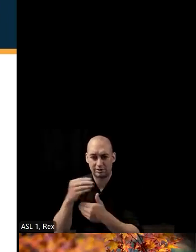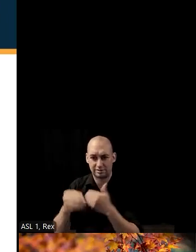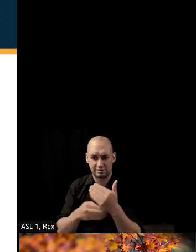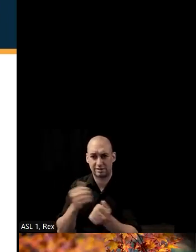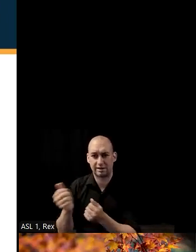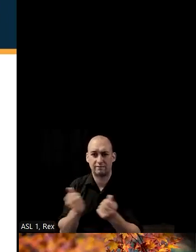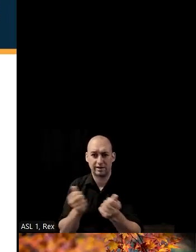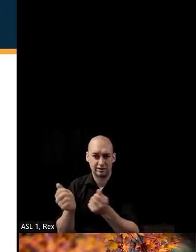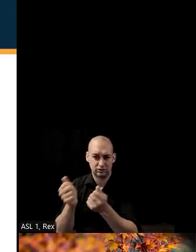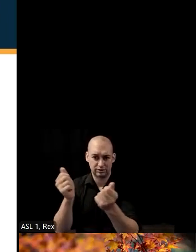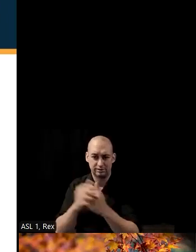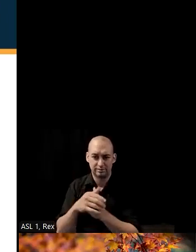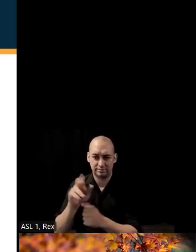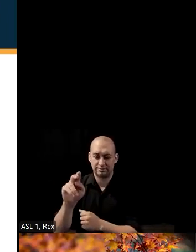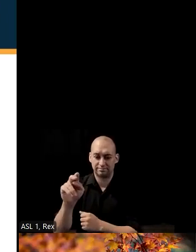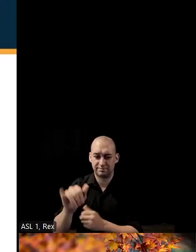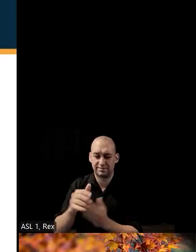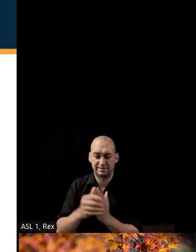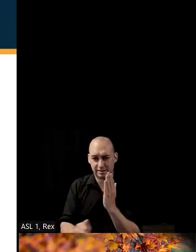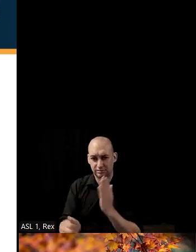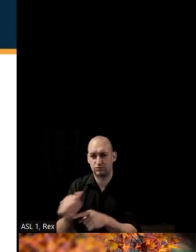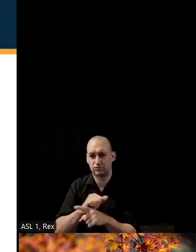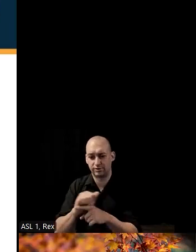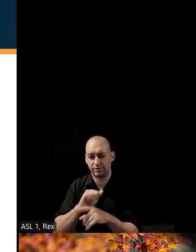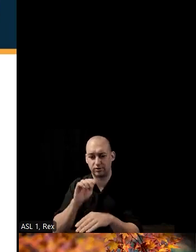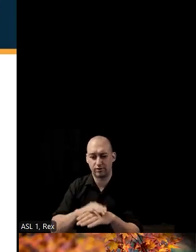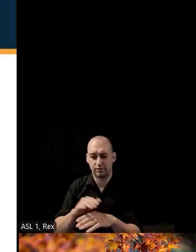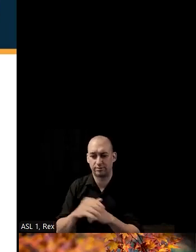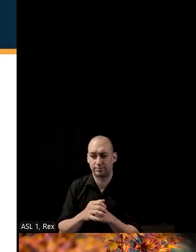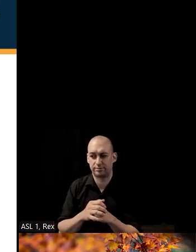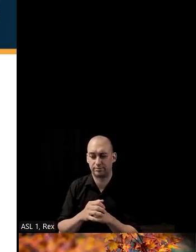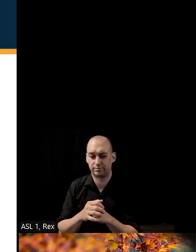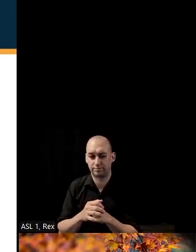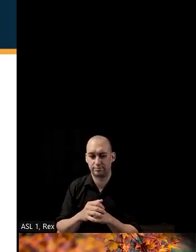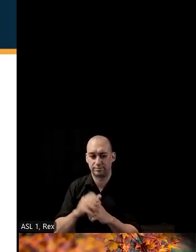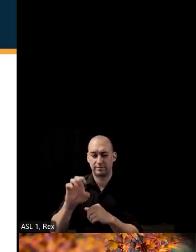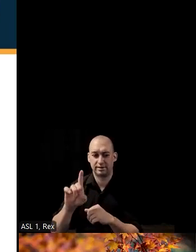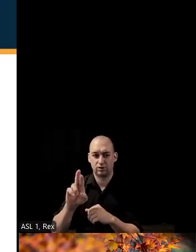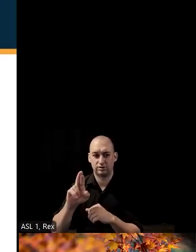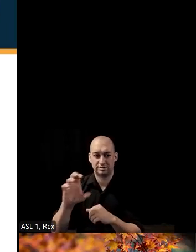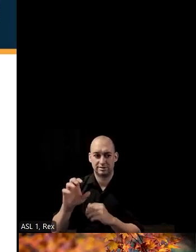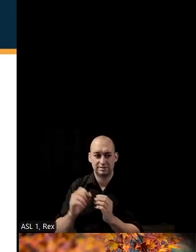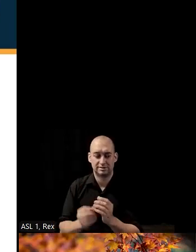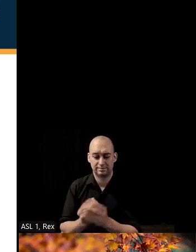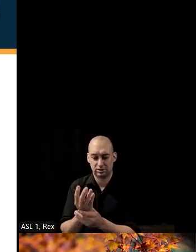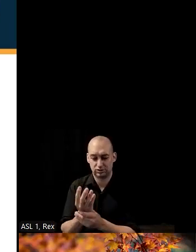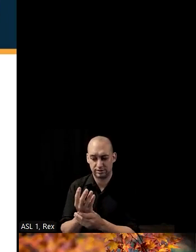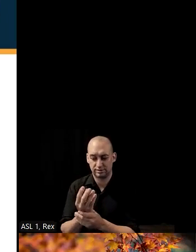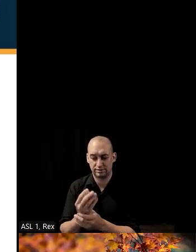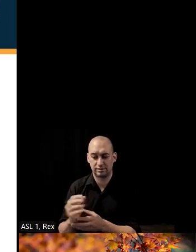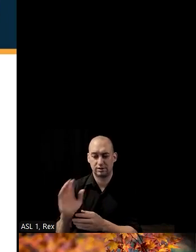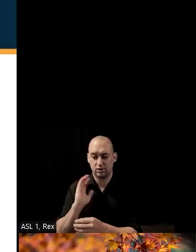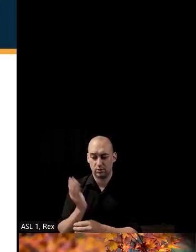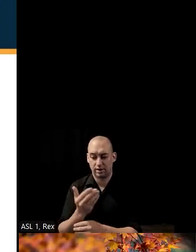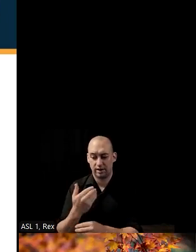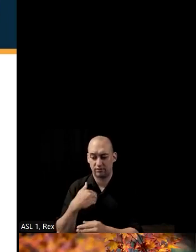all fully skilled and trained on providing that service. ADRC expansion. So we have a